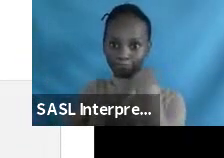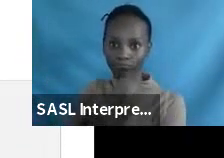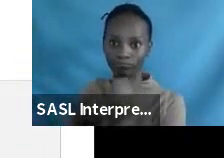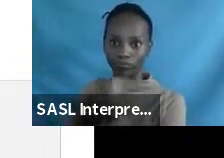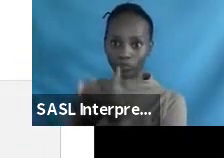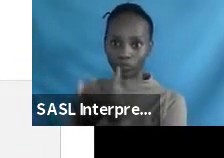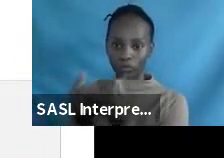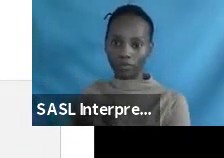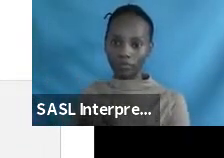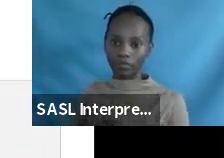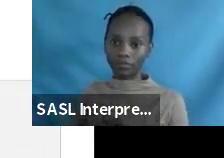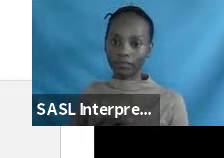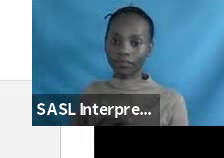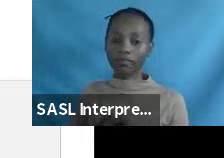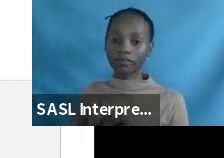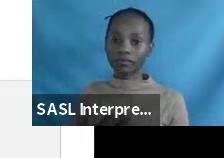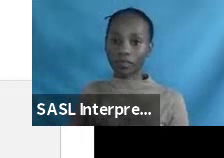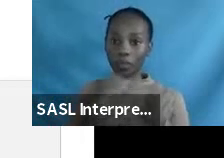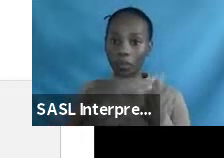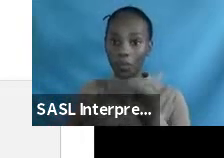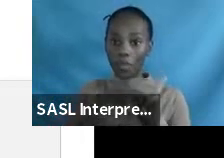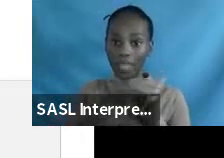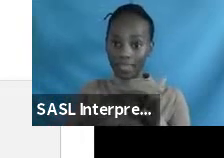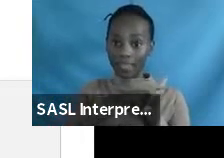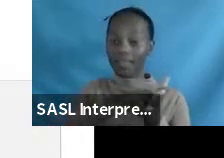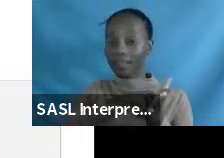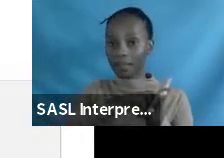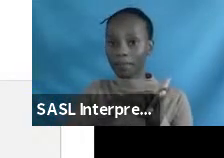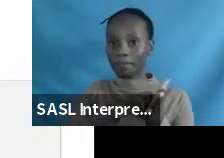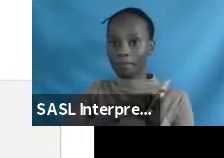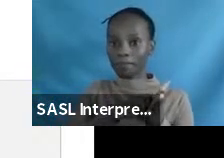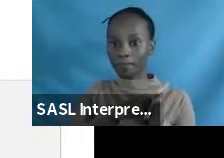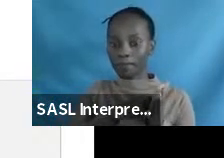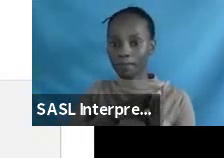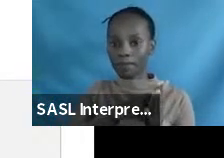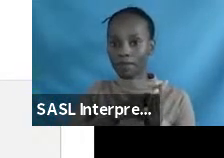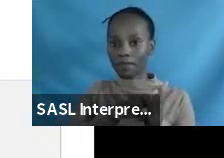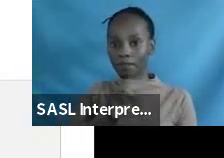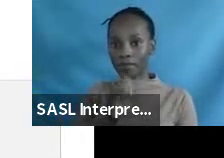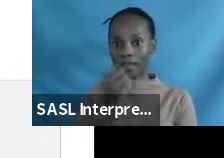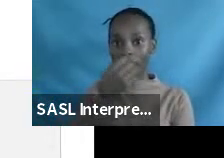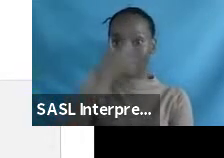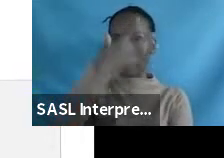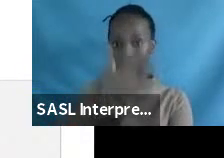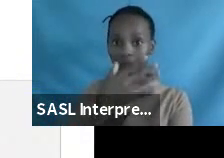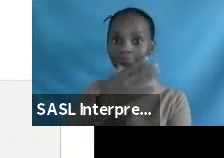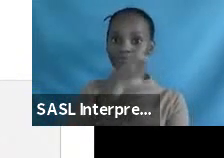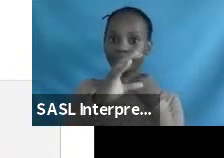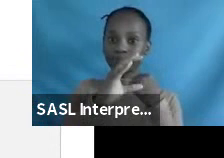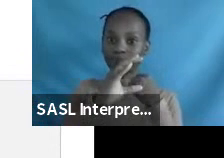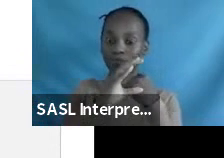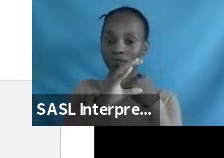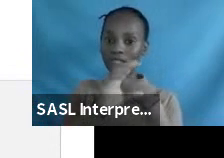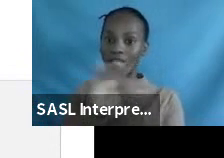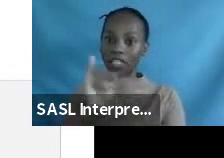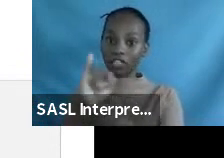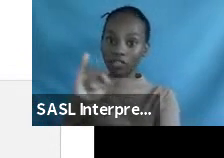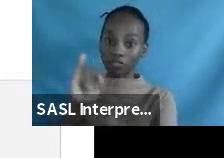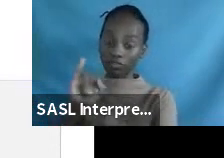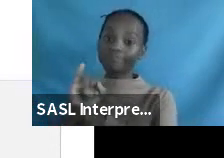African institutions, both at national and continental level, in all sectors. Governance